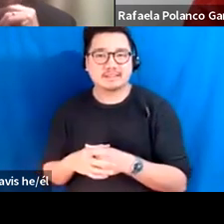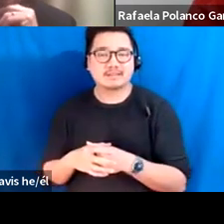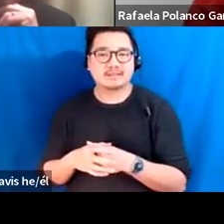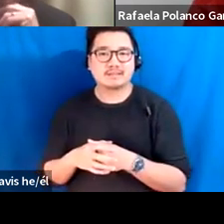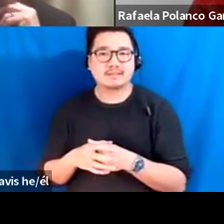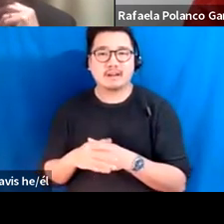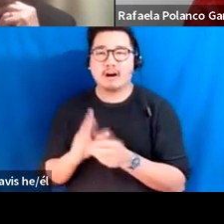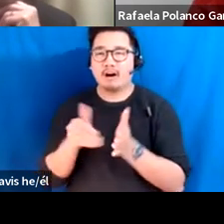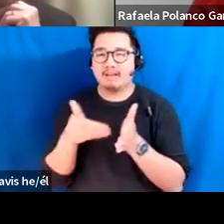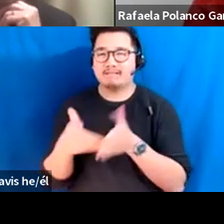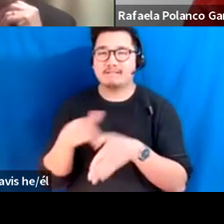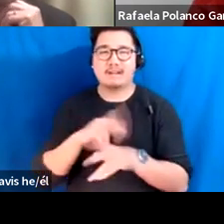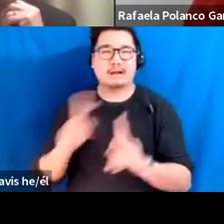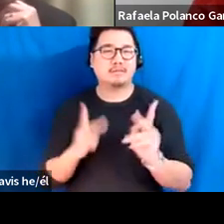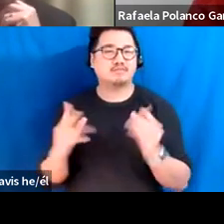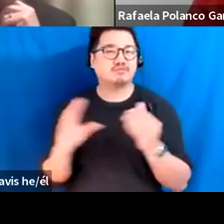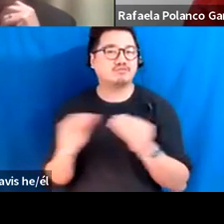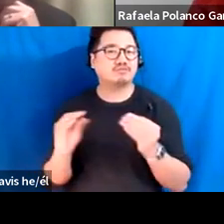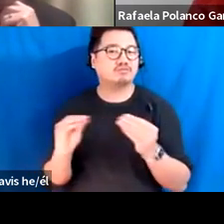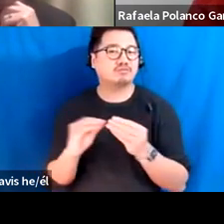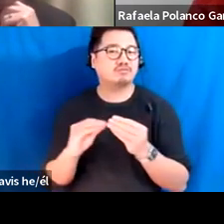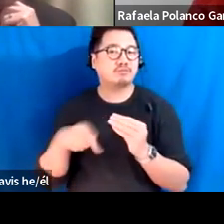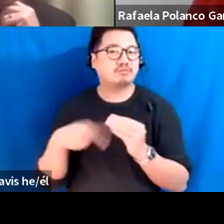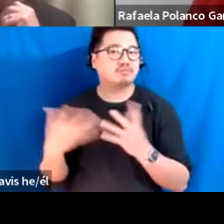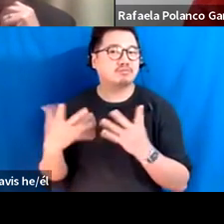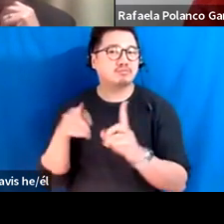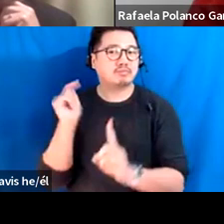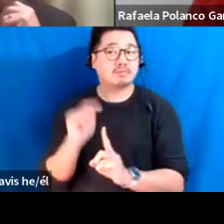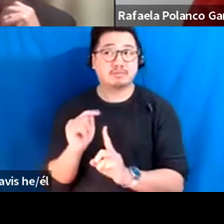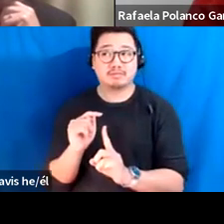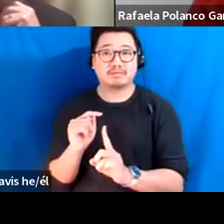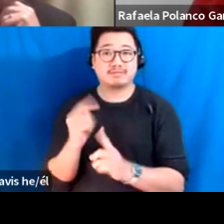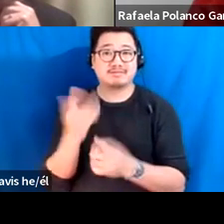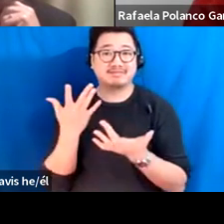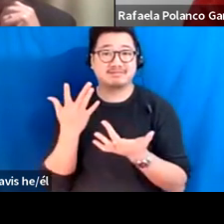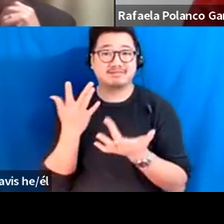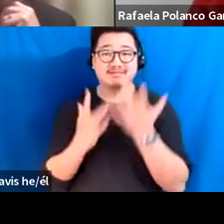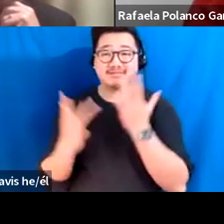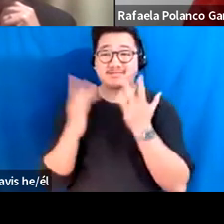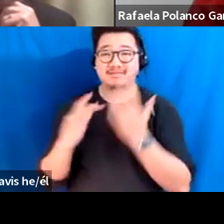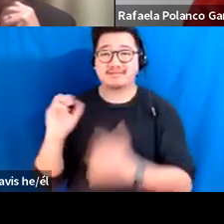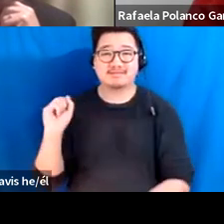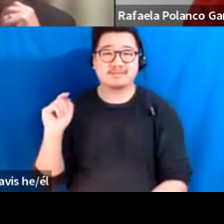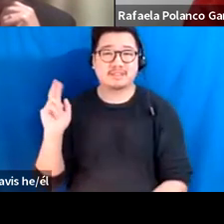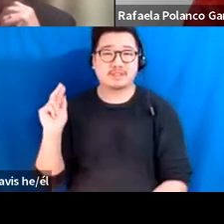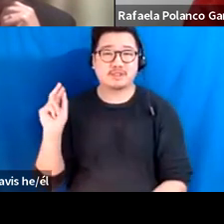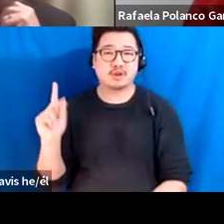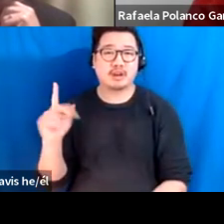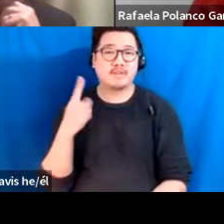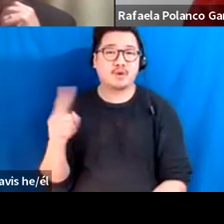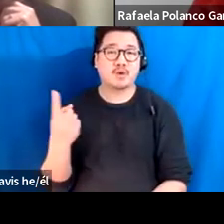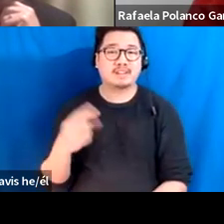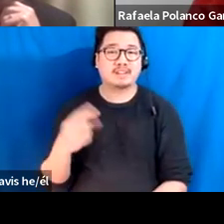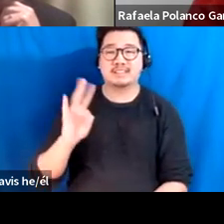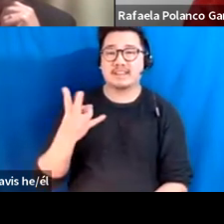others have often spoken of the fact that not having enough strands for k for the seventh and eighth grades